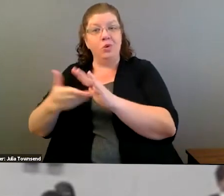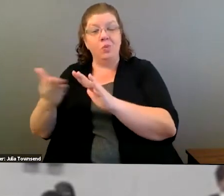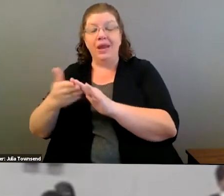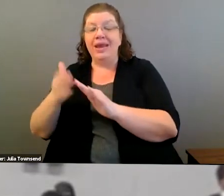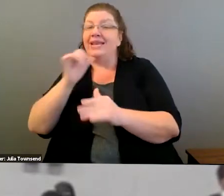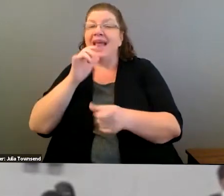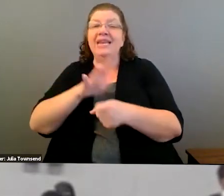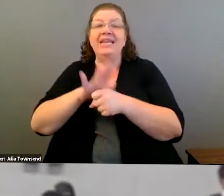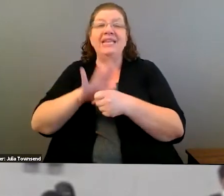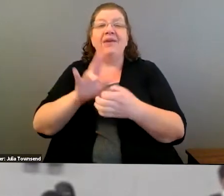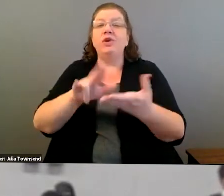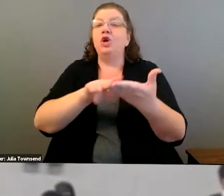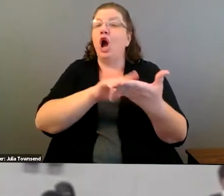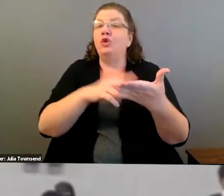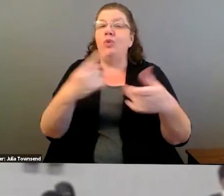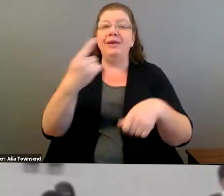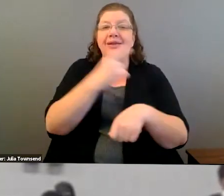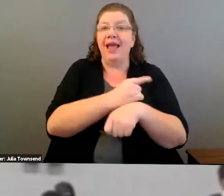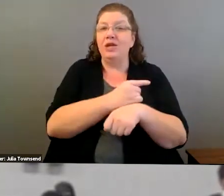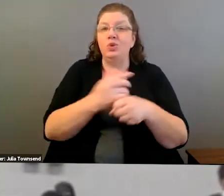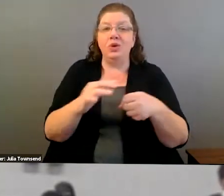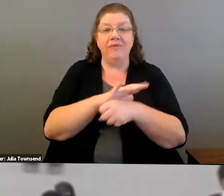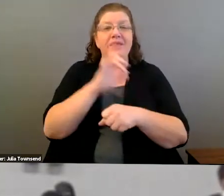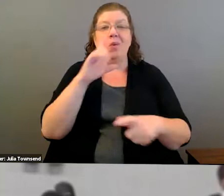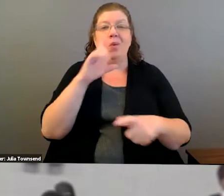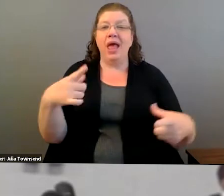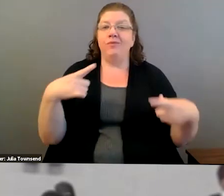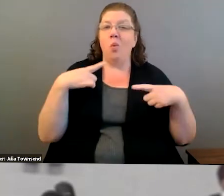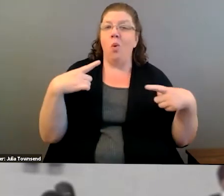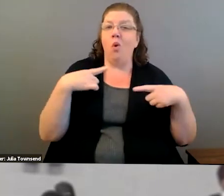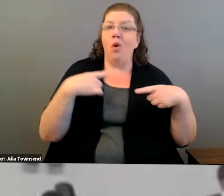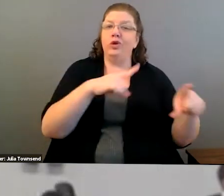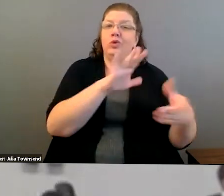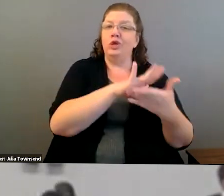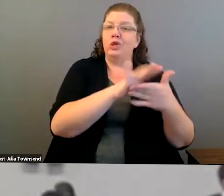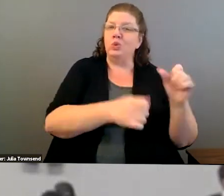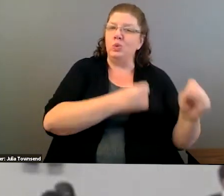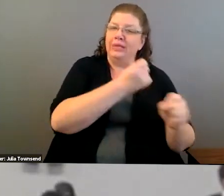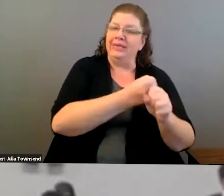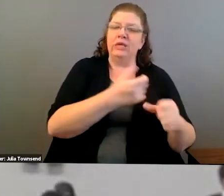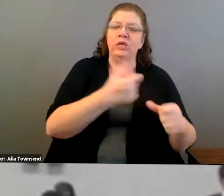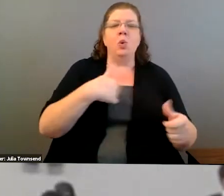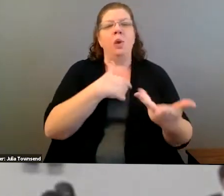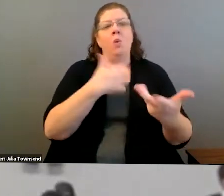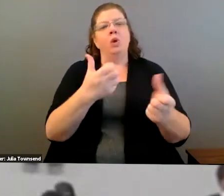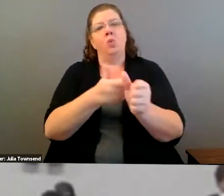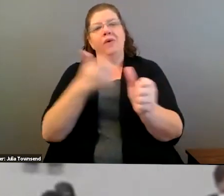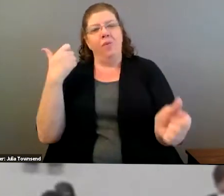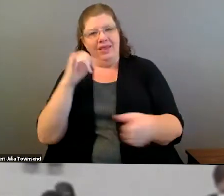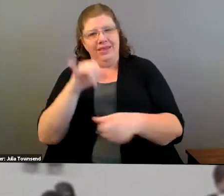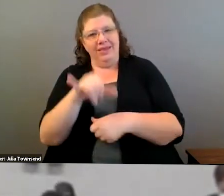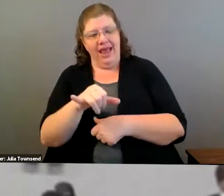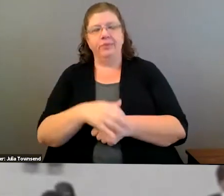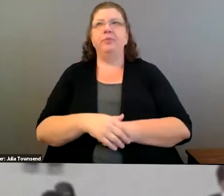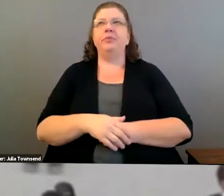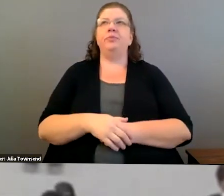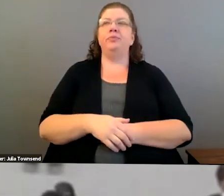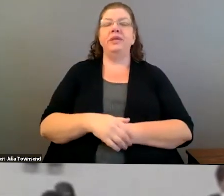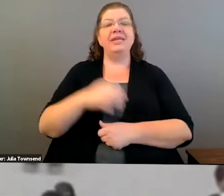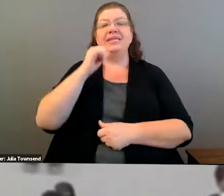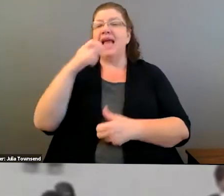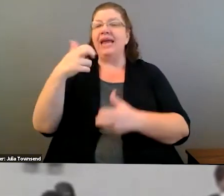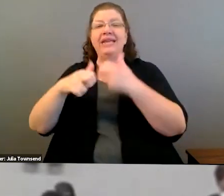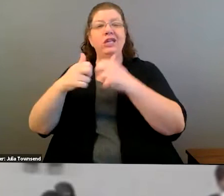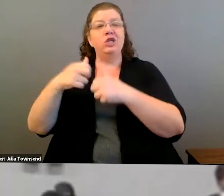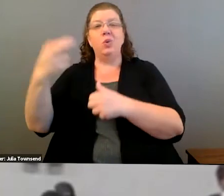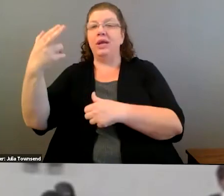contract days they'll have to take days off during the school year, which we want to avoid. This isn't an issue in secondary schools because